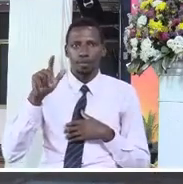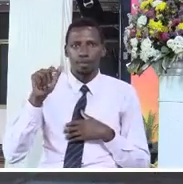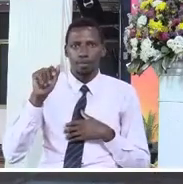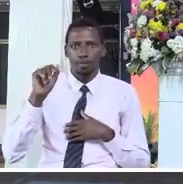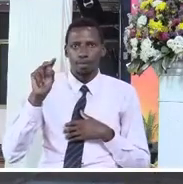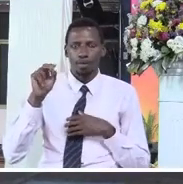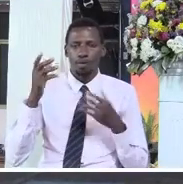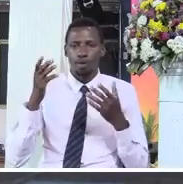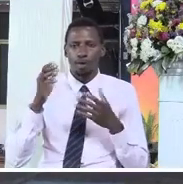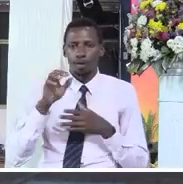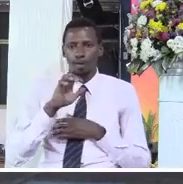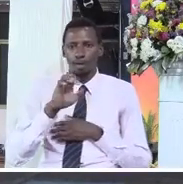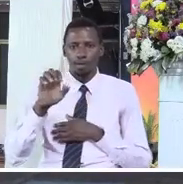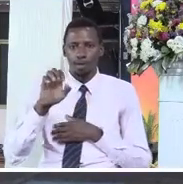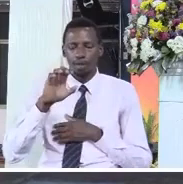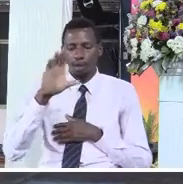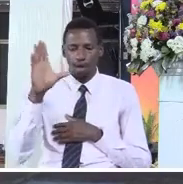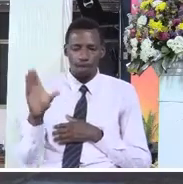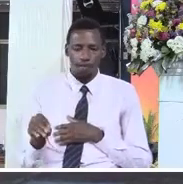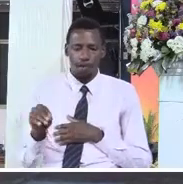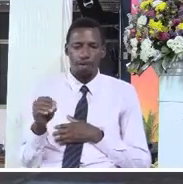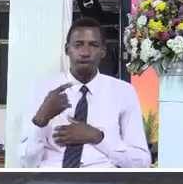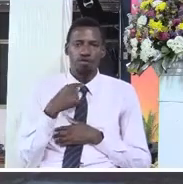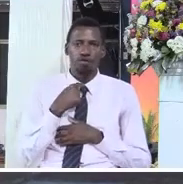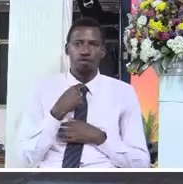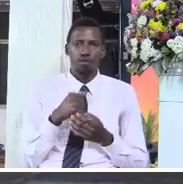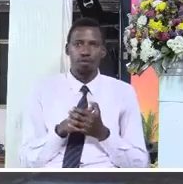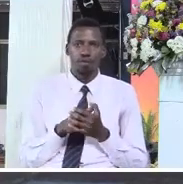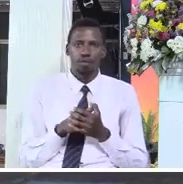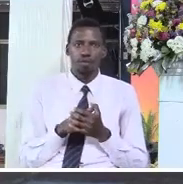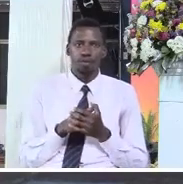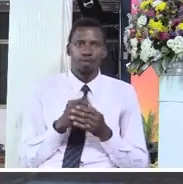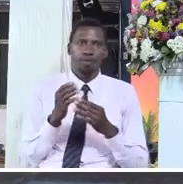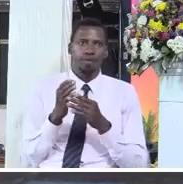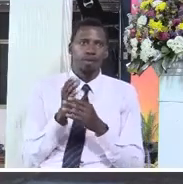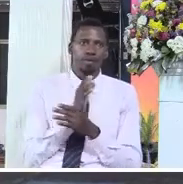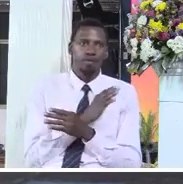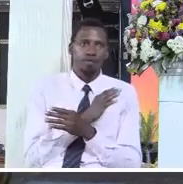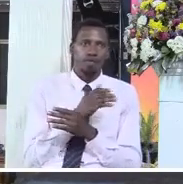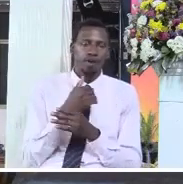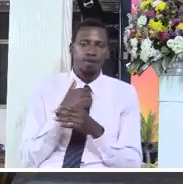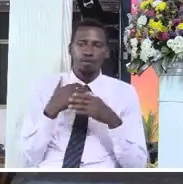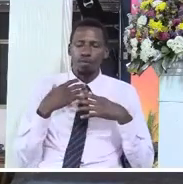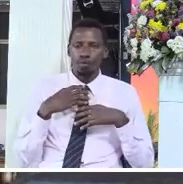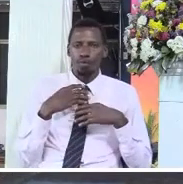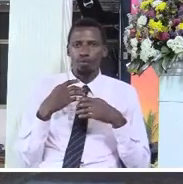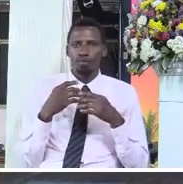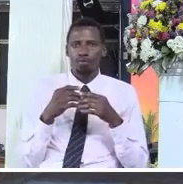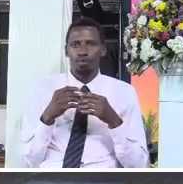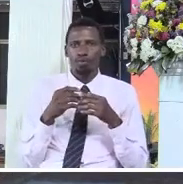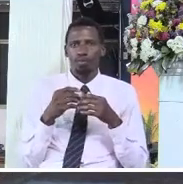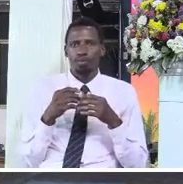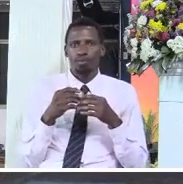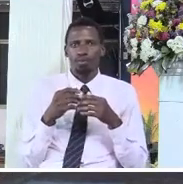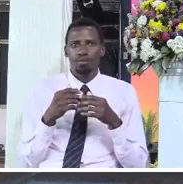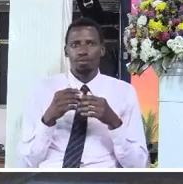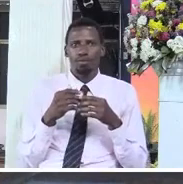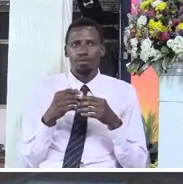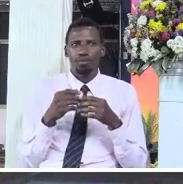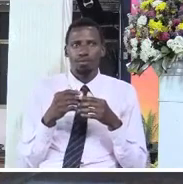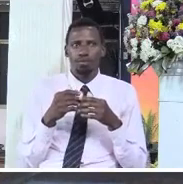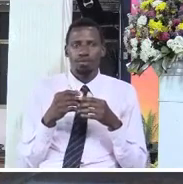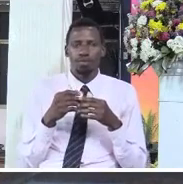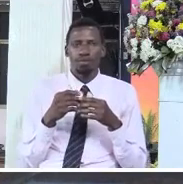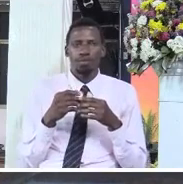East Africa Union. Later we had people, before then there were people like Craig Newborn. We also had, after Jack Sequeira,